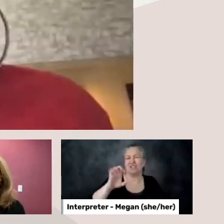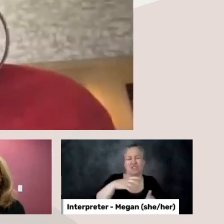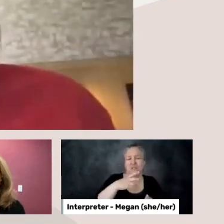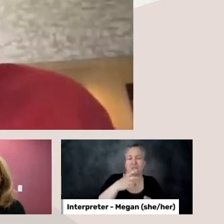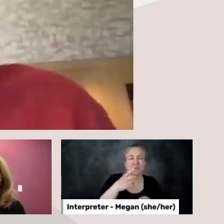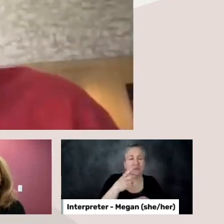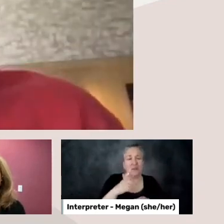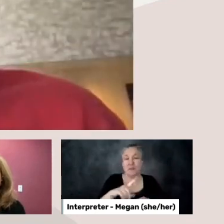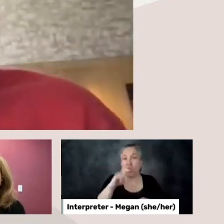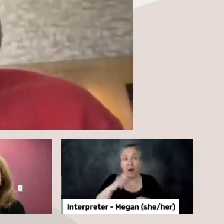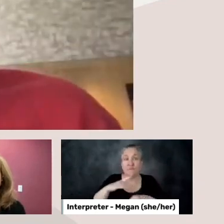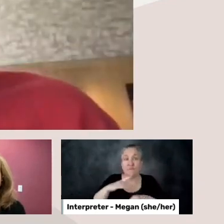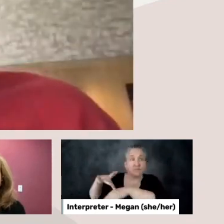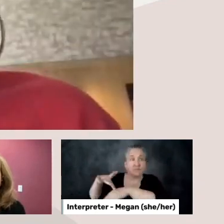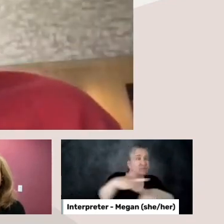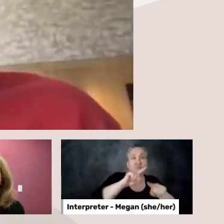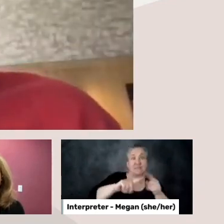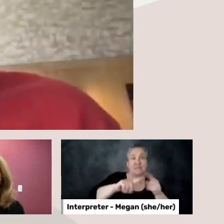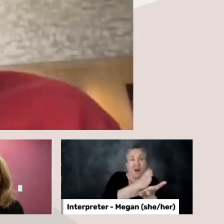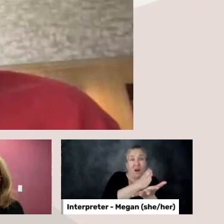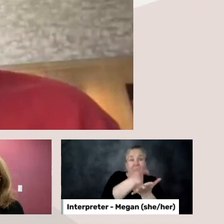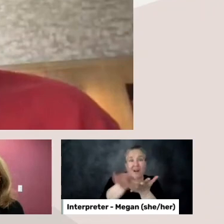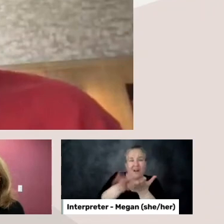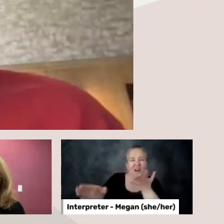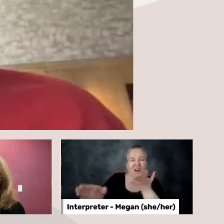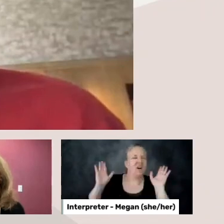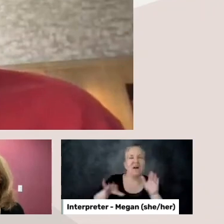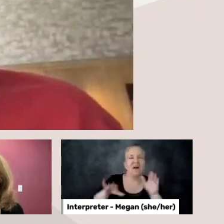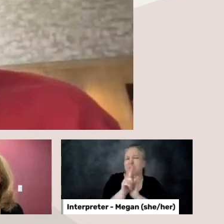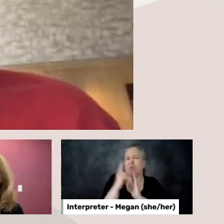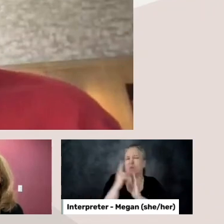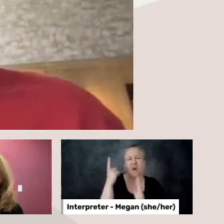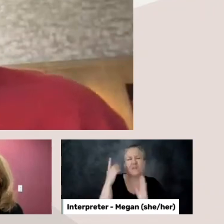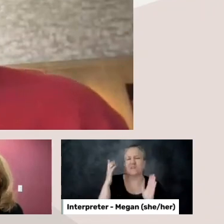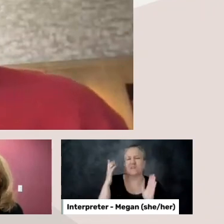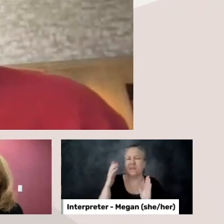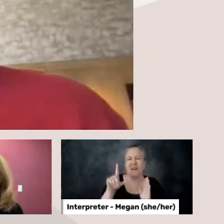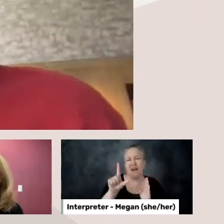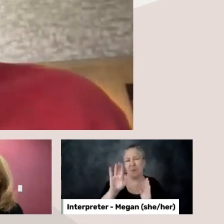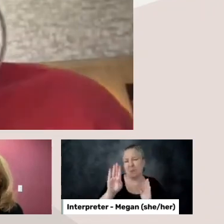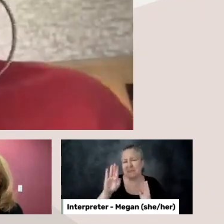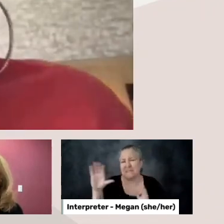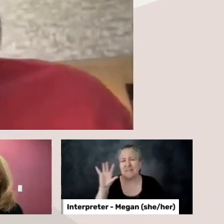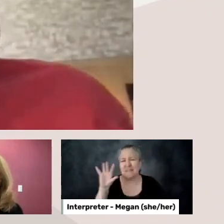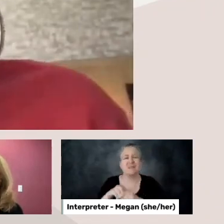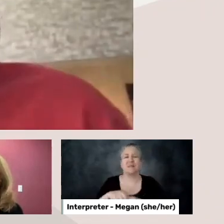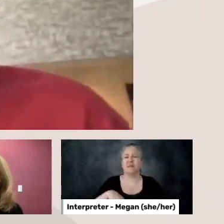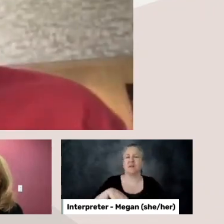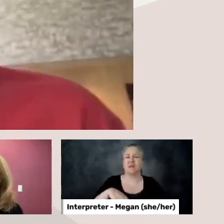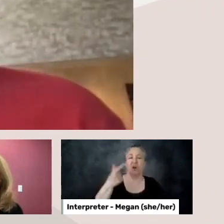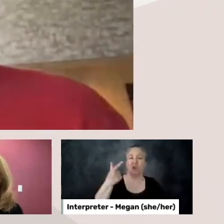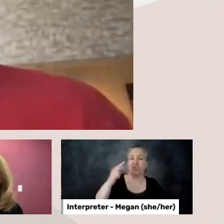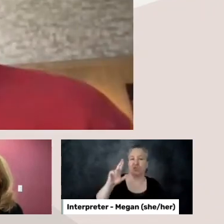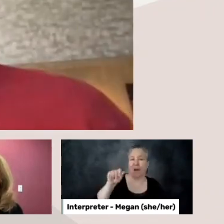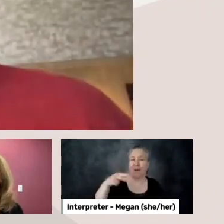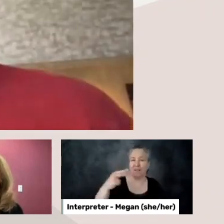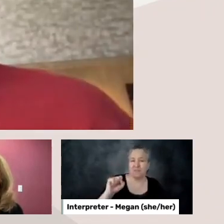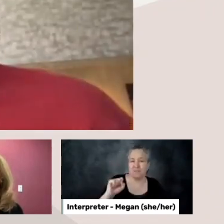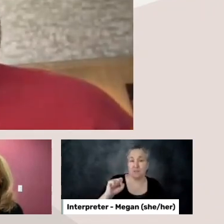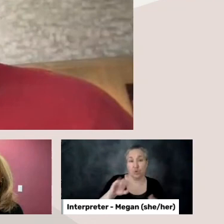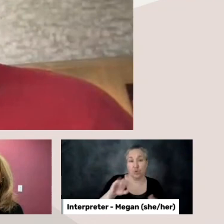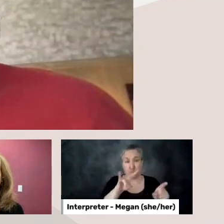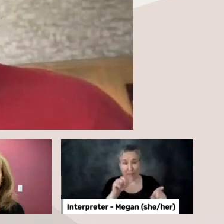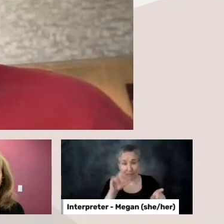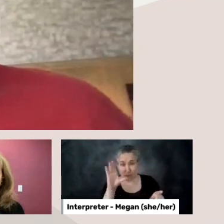all over the place. You could just pick one thing, or Living Beyond Breast Cancer, or Grabs, Julia, she's looking